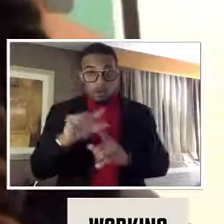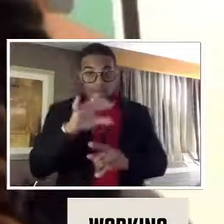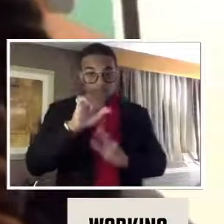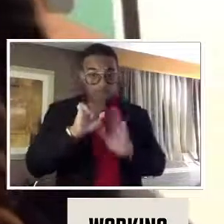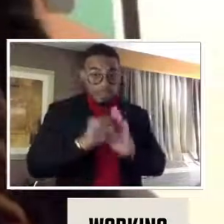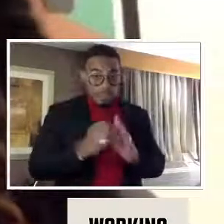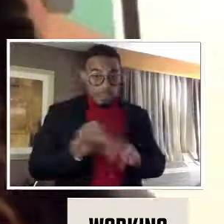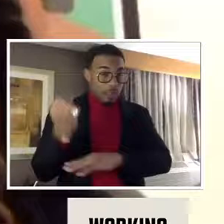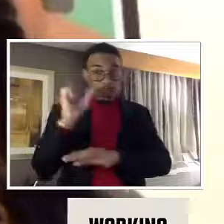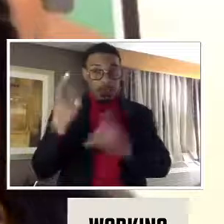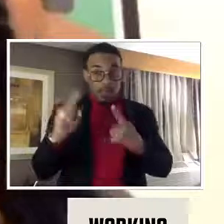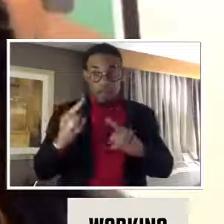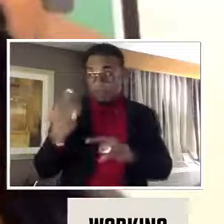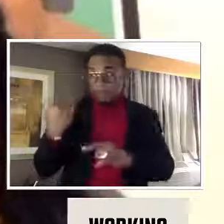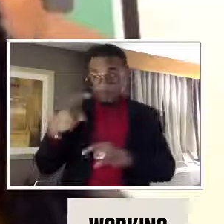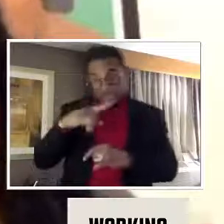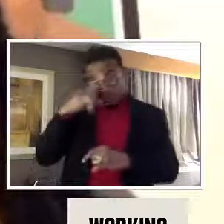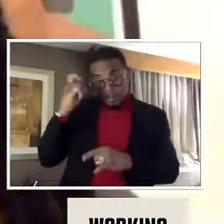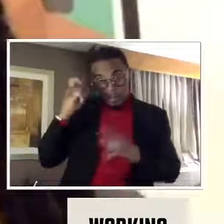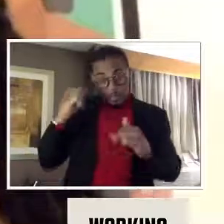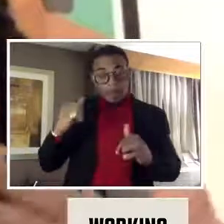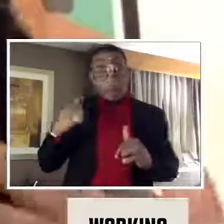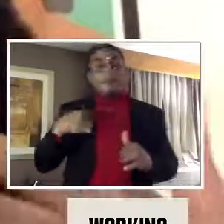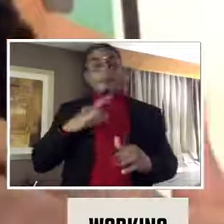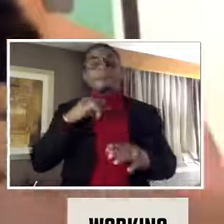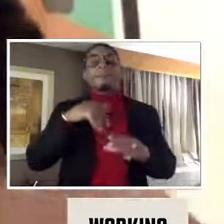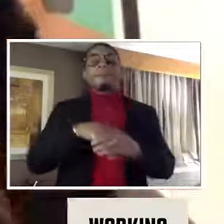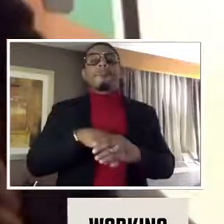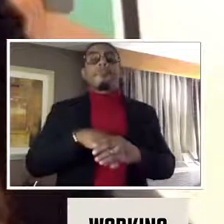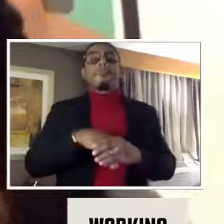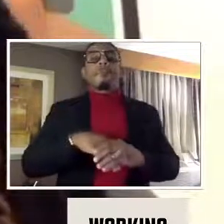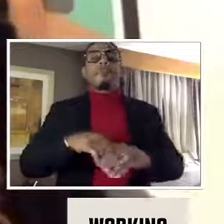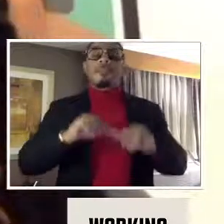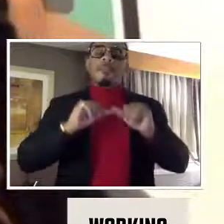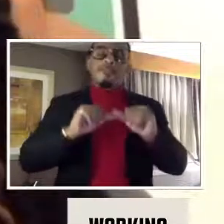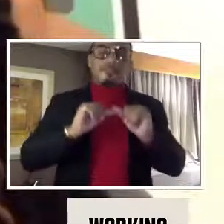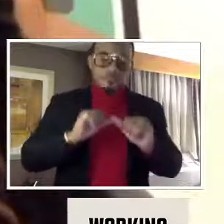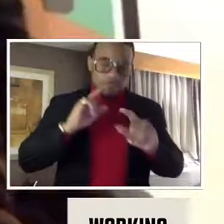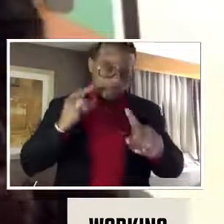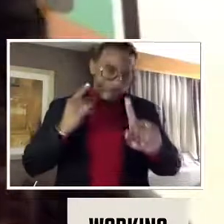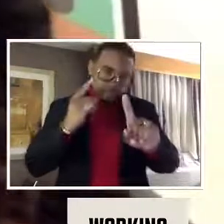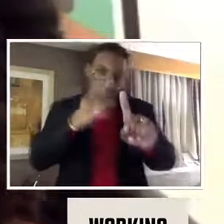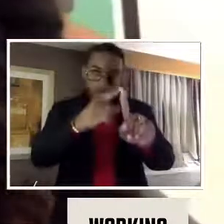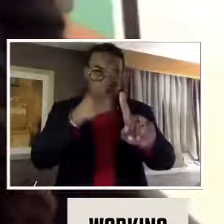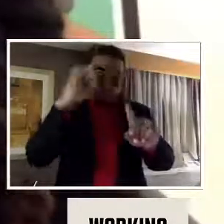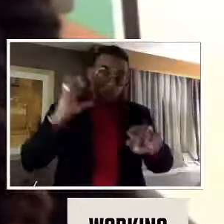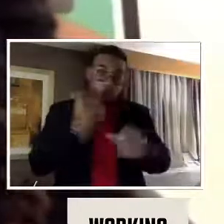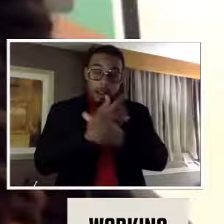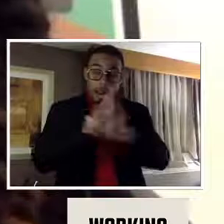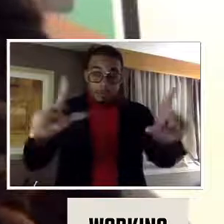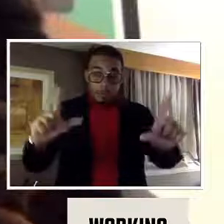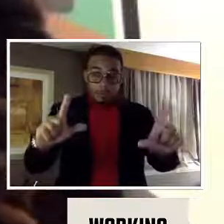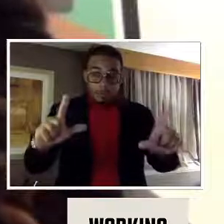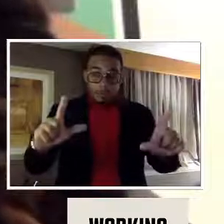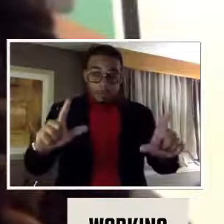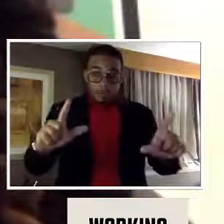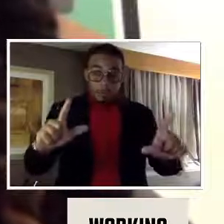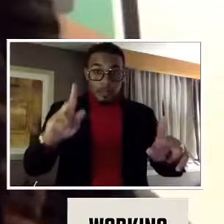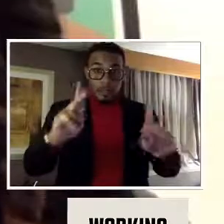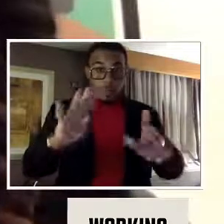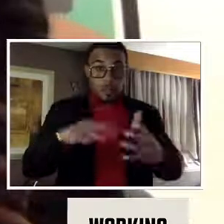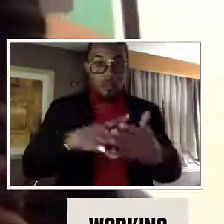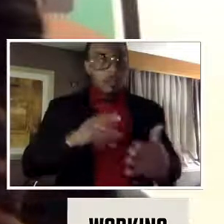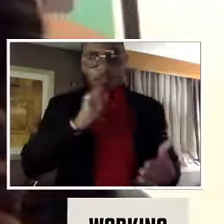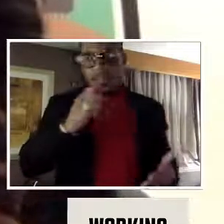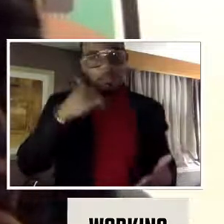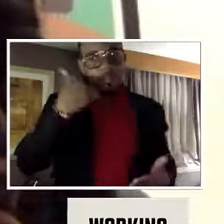50-state uprising that took place over the summer. We are in relentless pursuit for our liberation. The People's Charter does